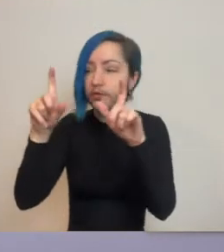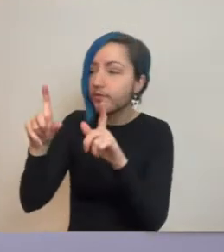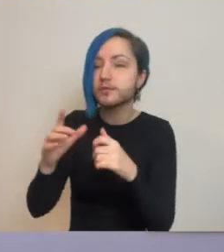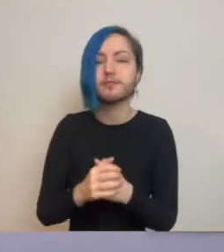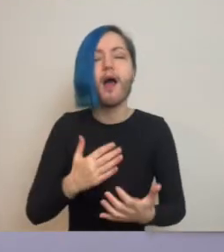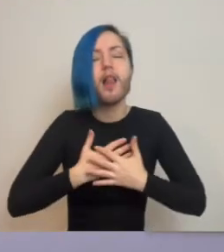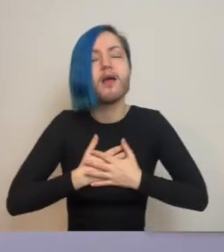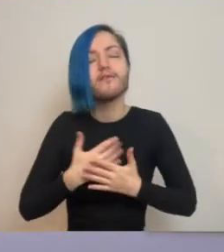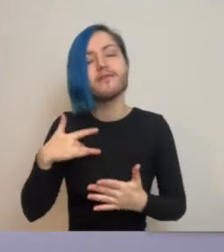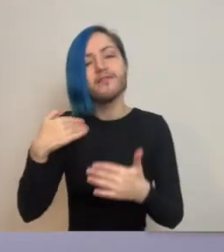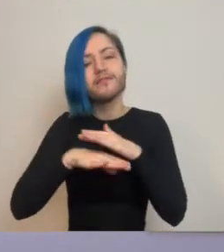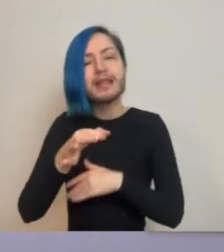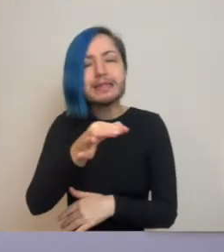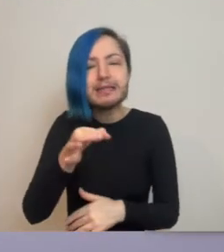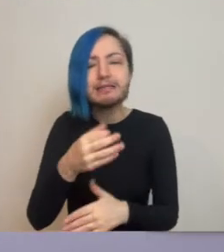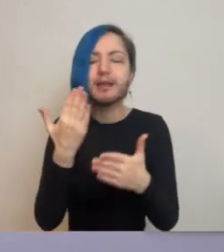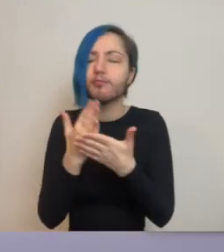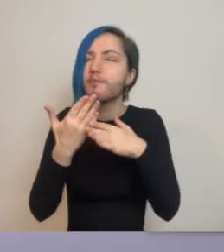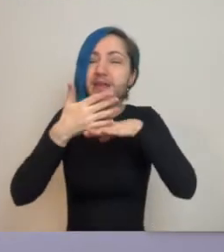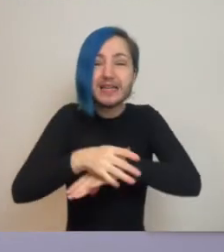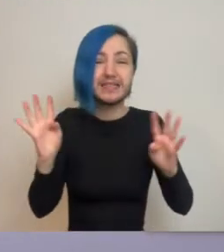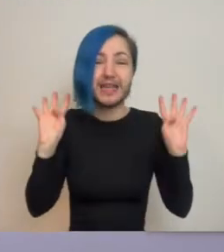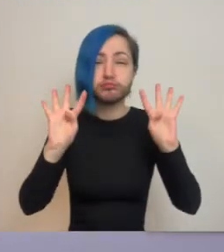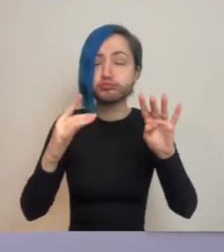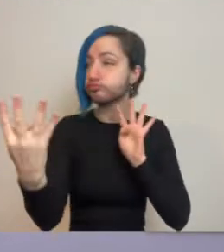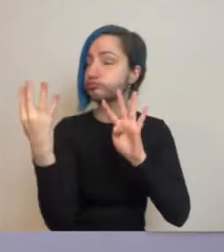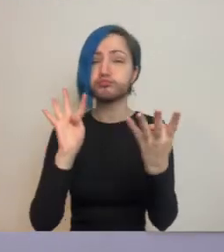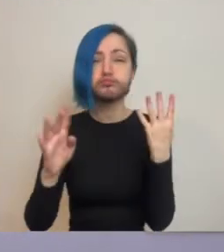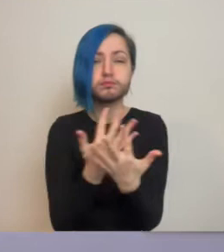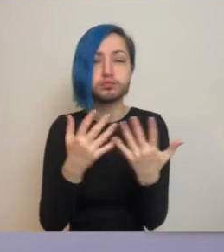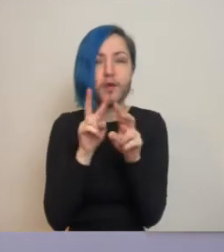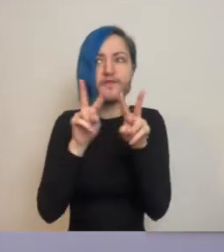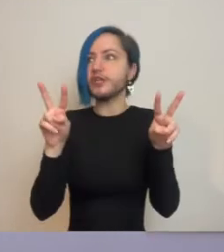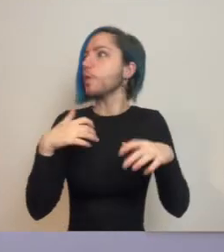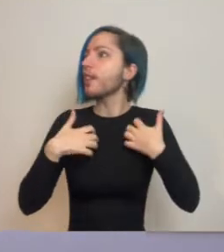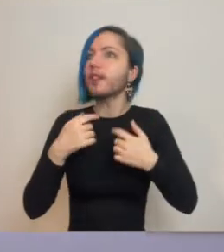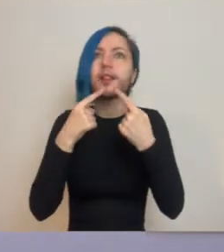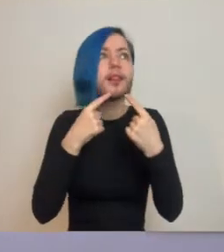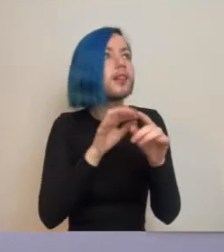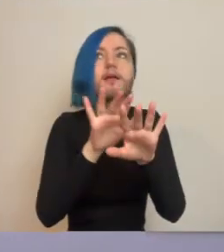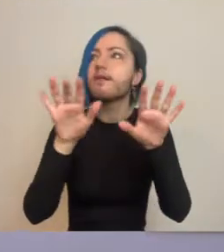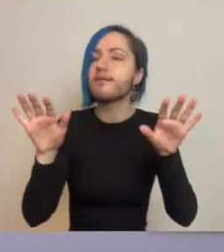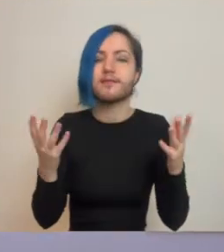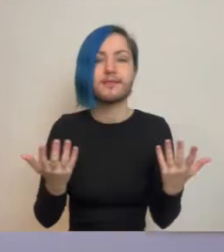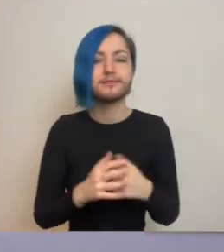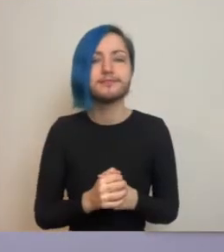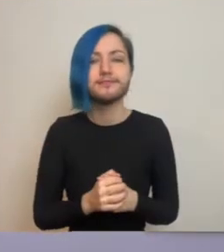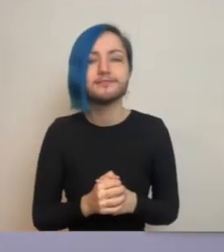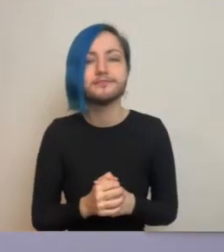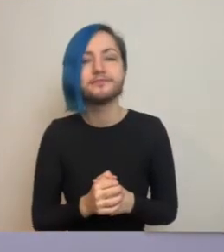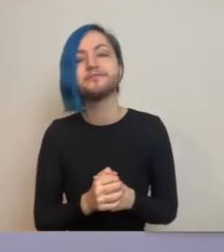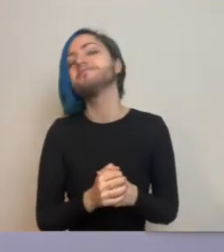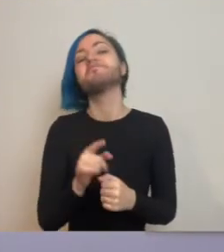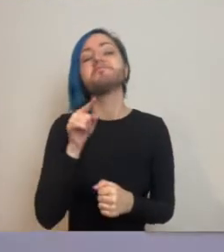love living in the city and how busy it is and all that kind of visual stimulating stuff that you see when you're out on the streets.